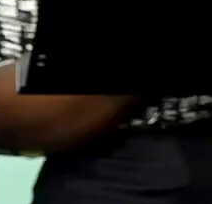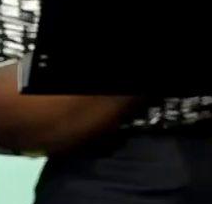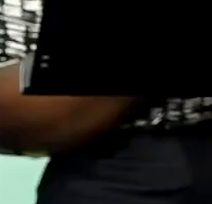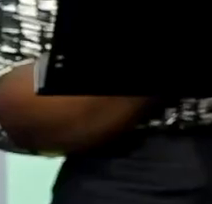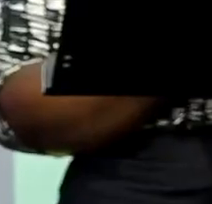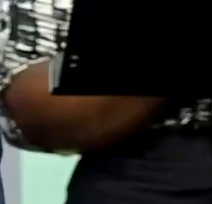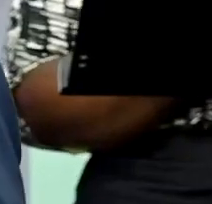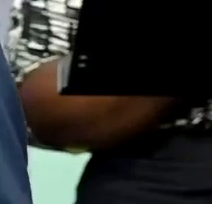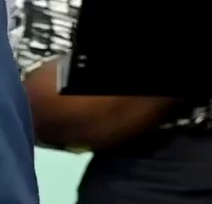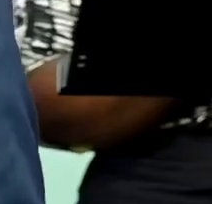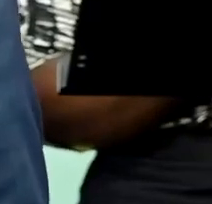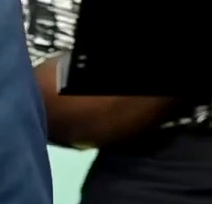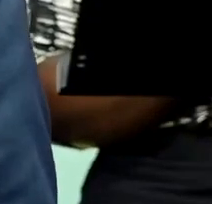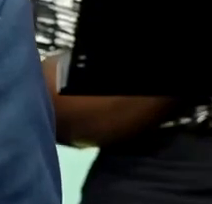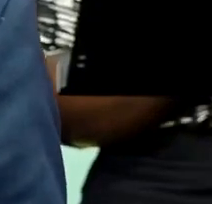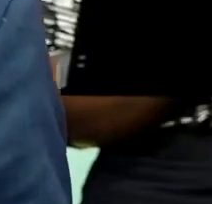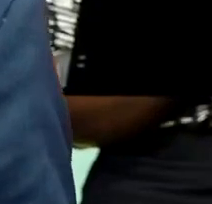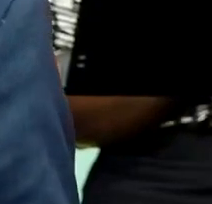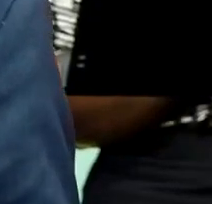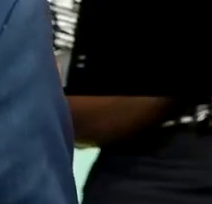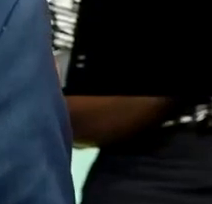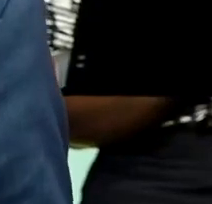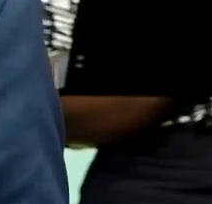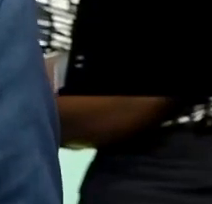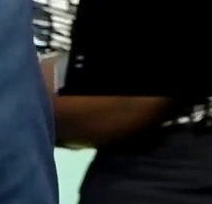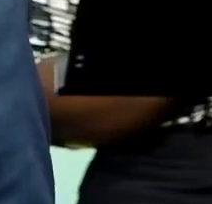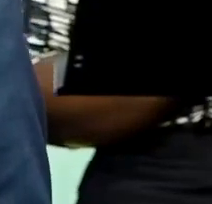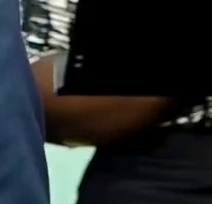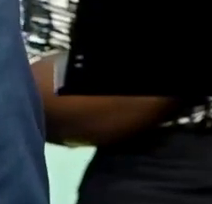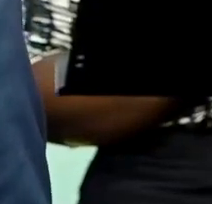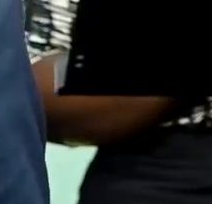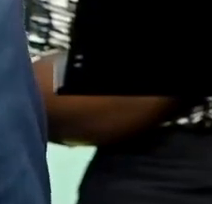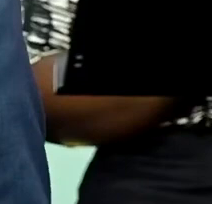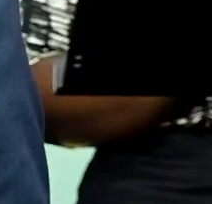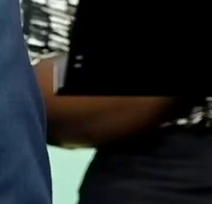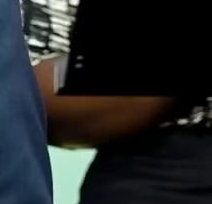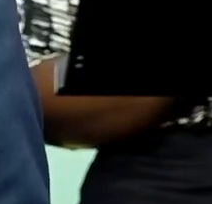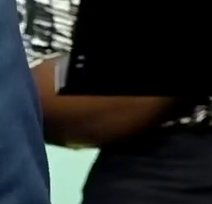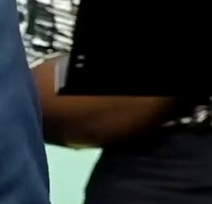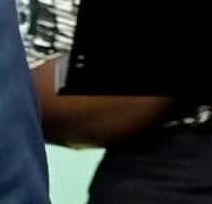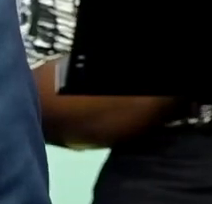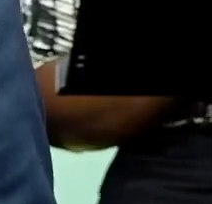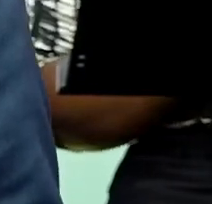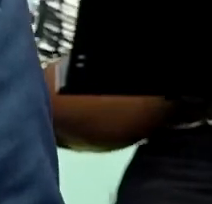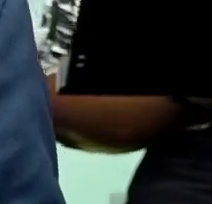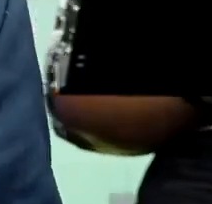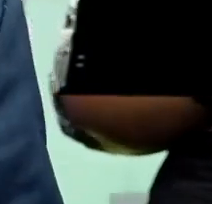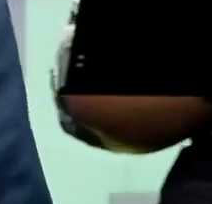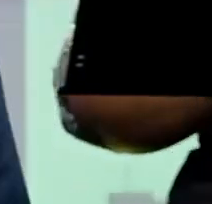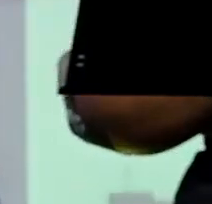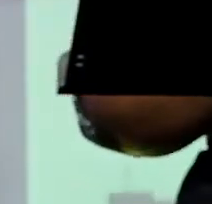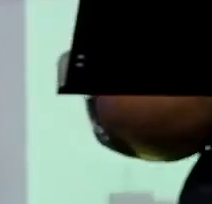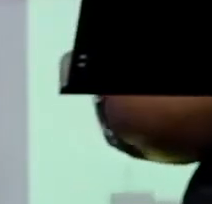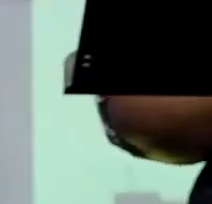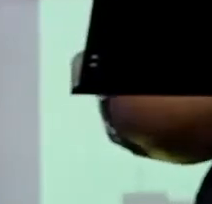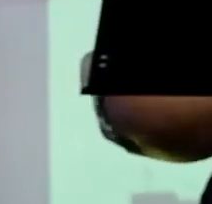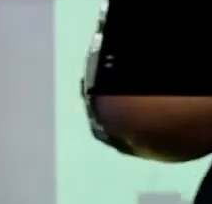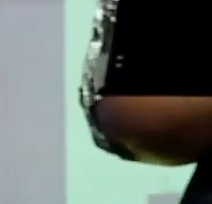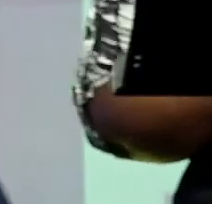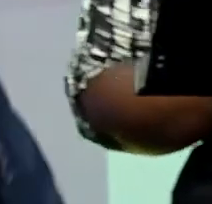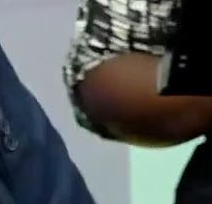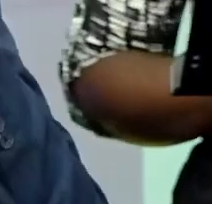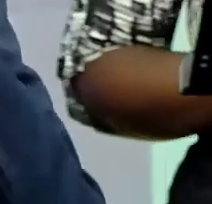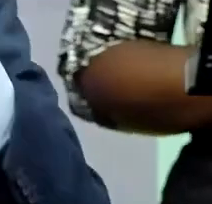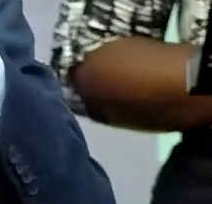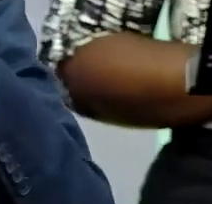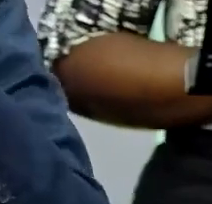God. I want to give us the great assurance and promise that he who is faithful has made the first step,